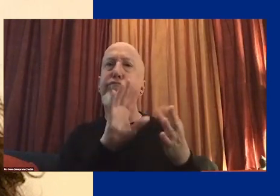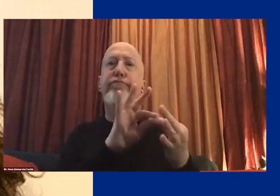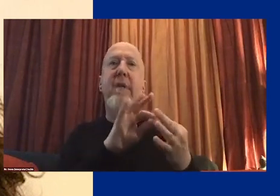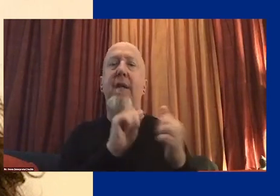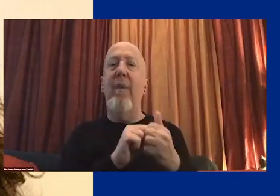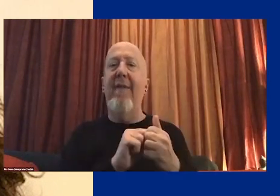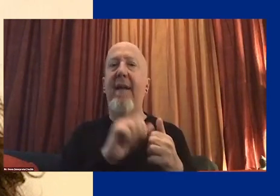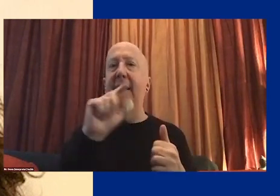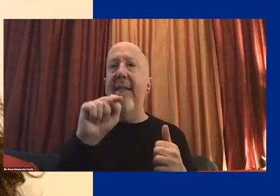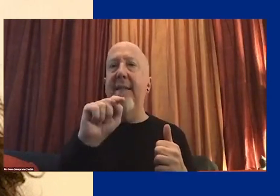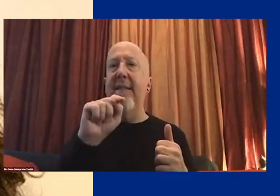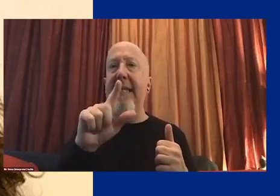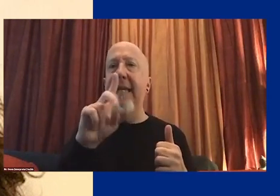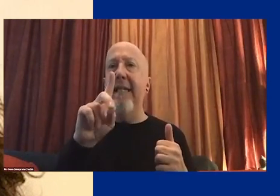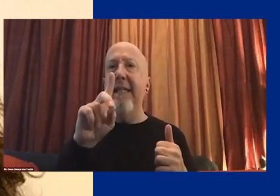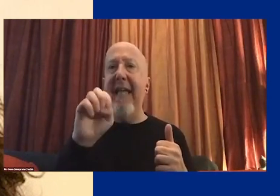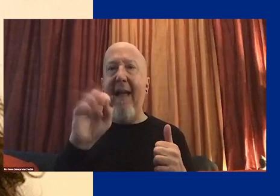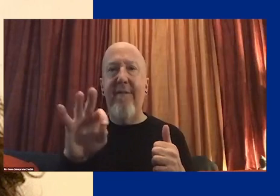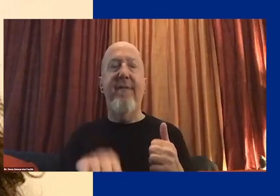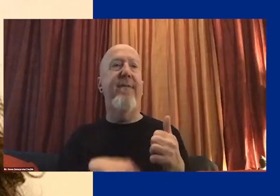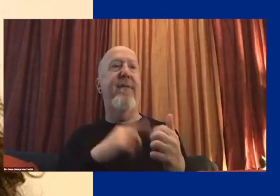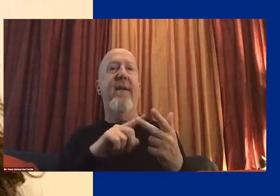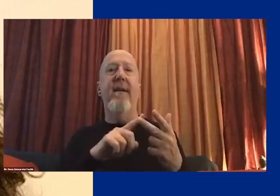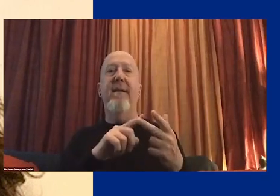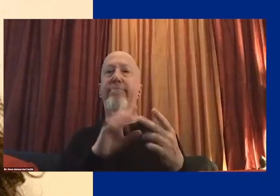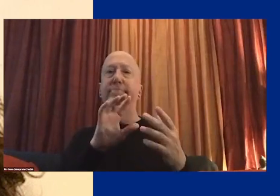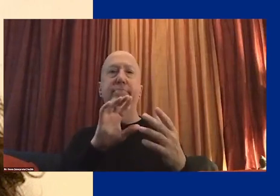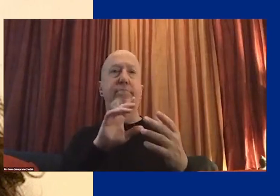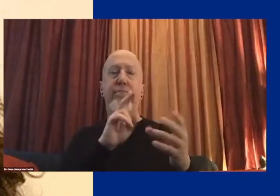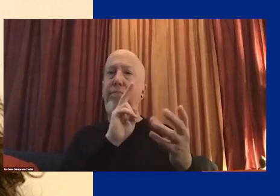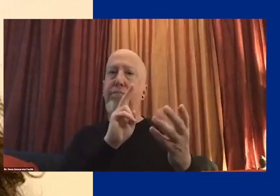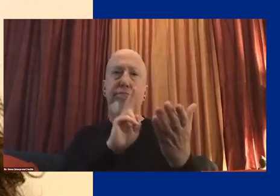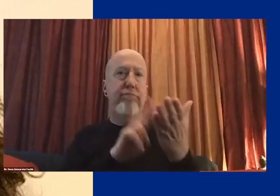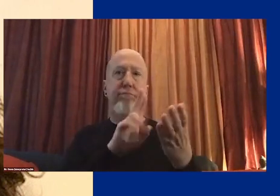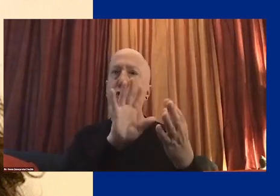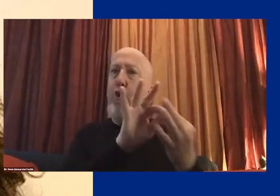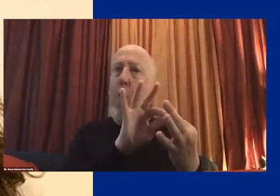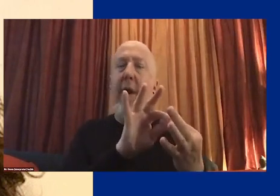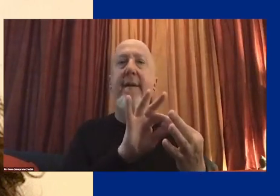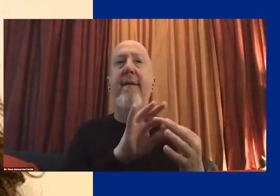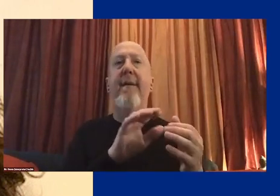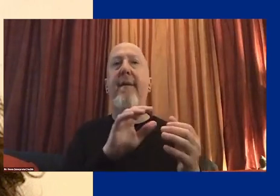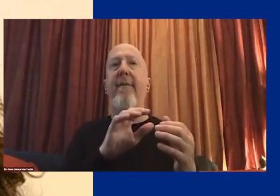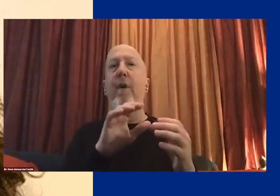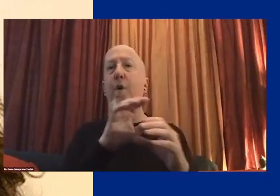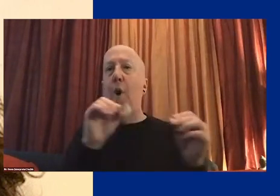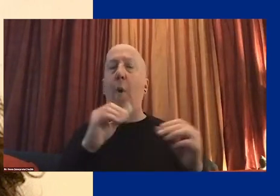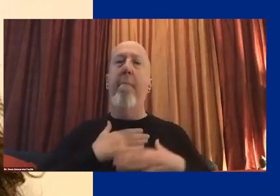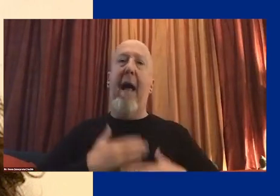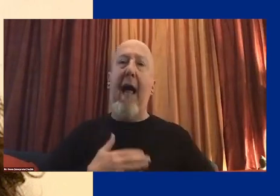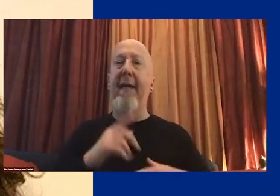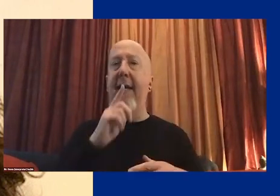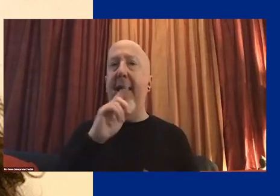of good suggestions in the chat box about, reaching out to hospital ethics committees,